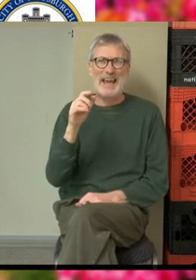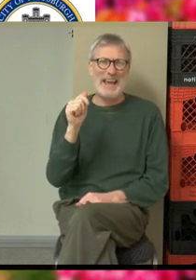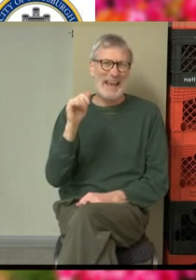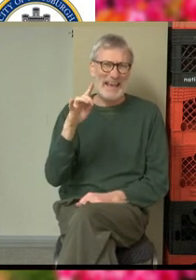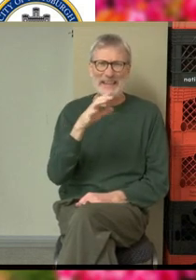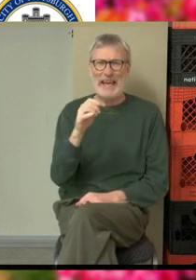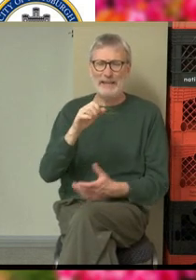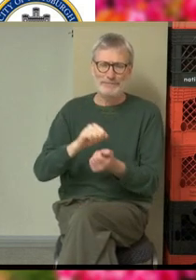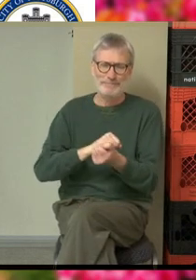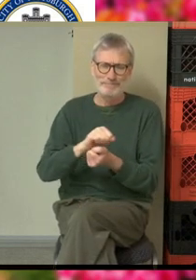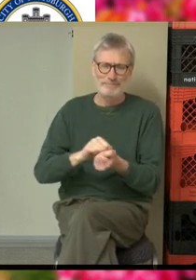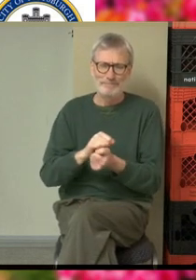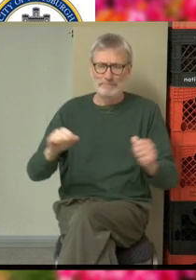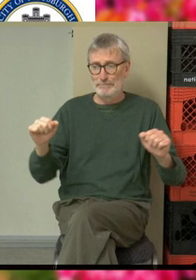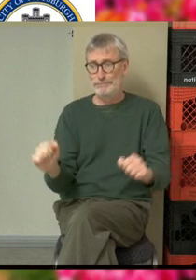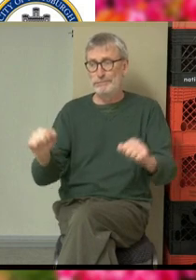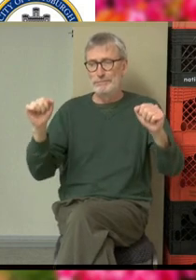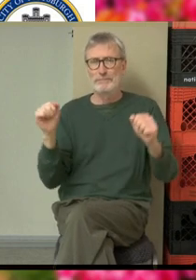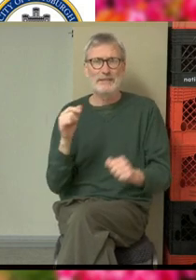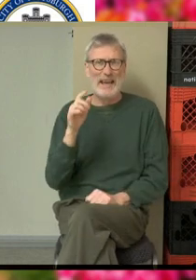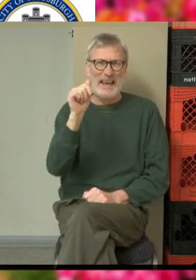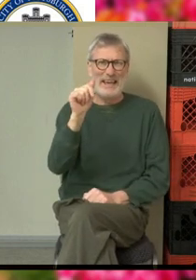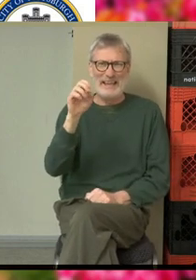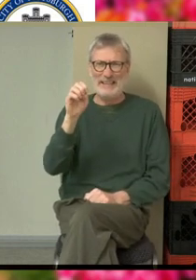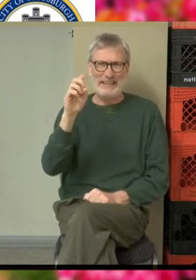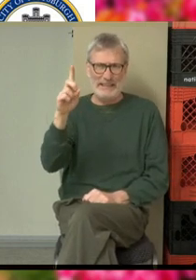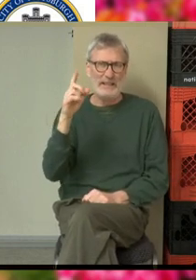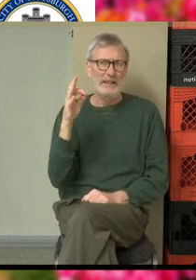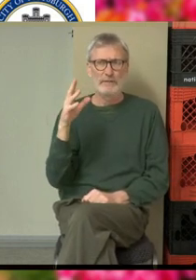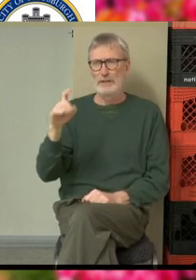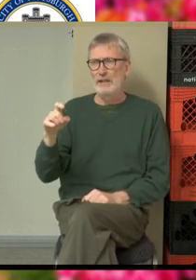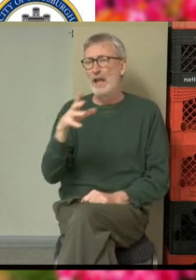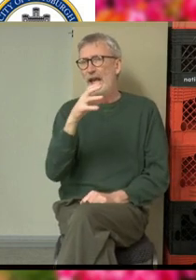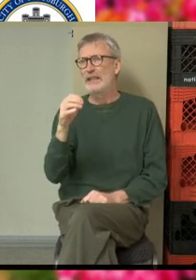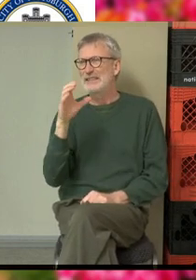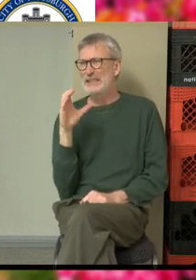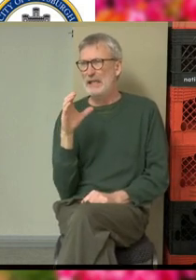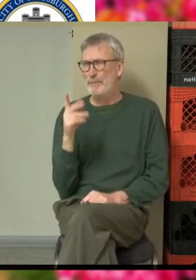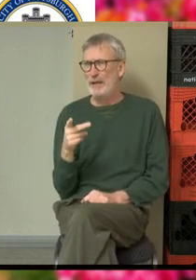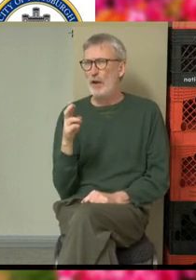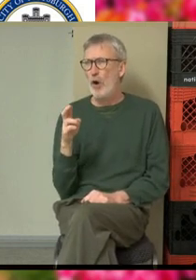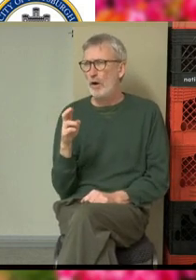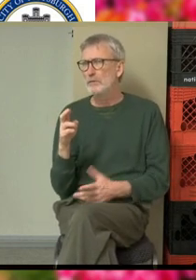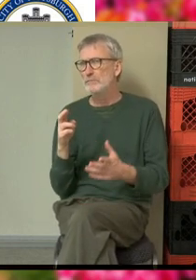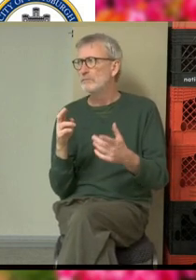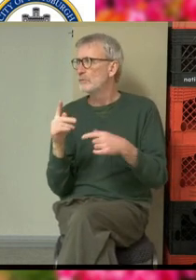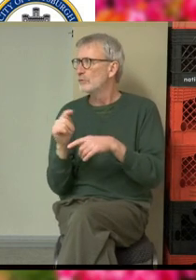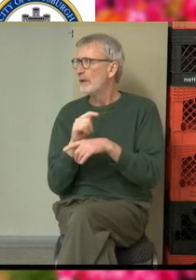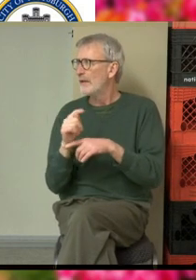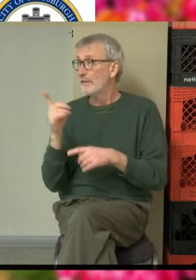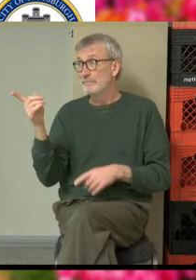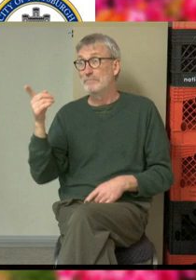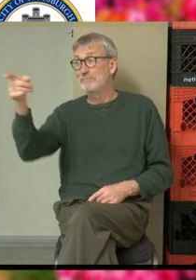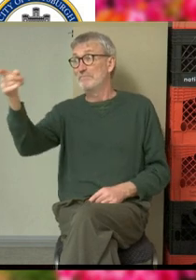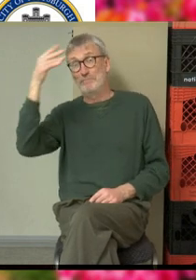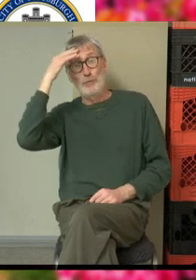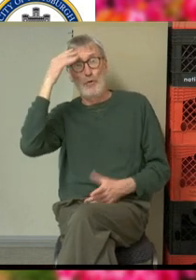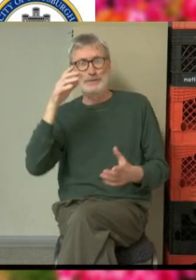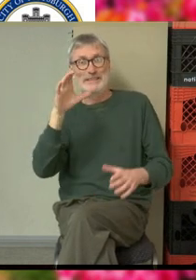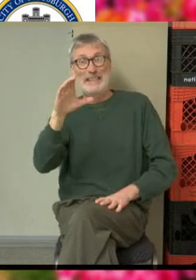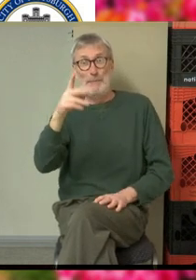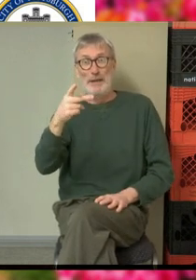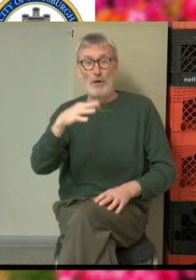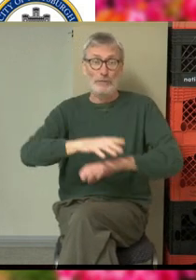if anybody were to need it. Laura happens to be CPR trained if anybody were to need that. And then if